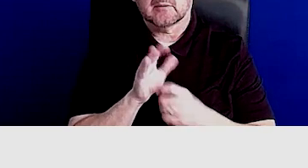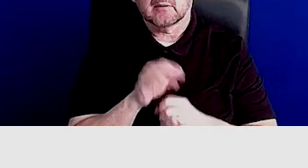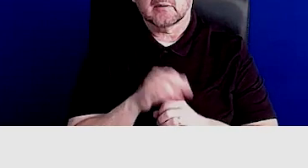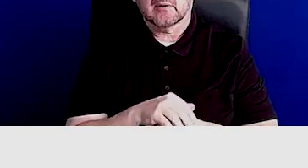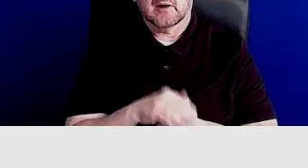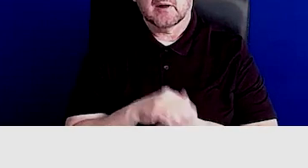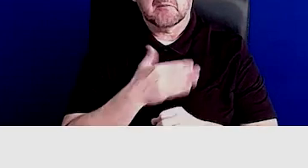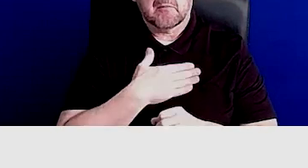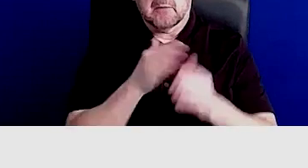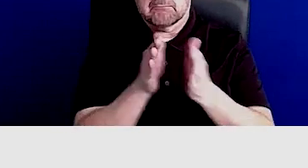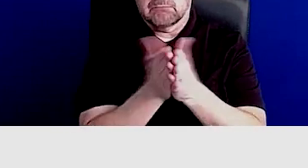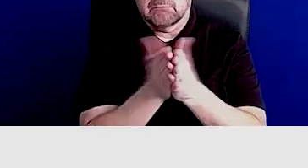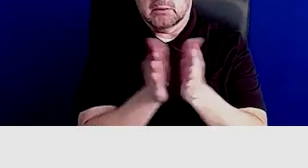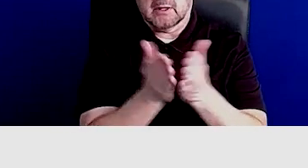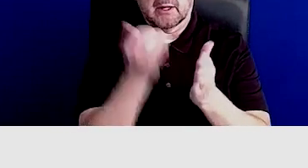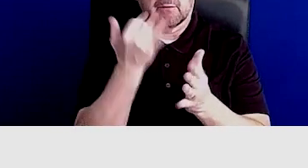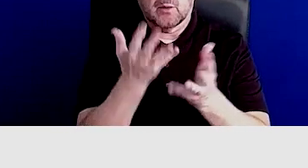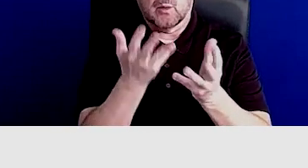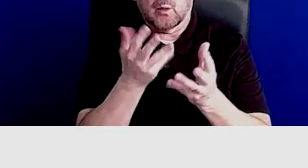book, if you want to take a look at it.